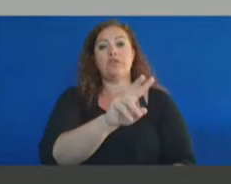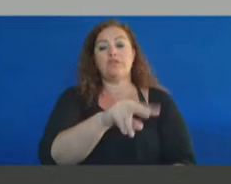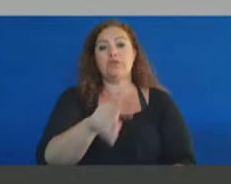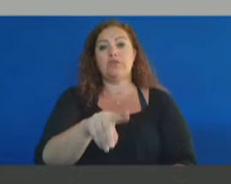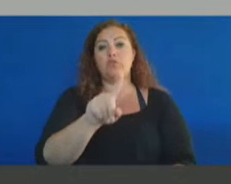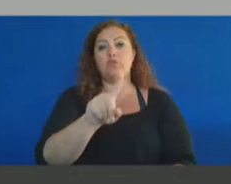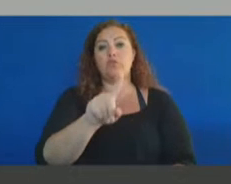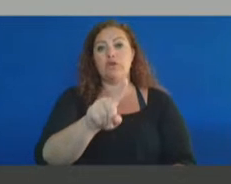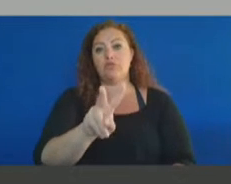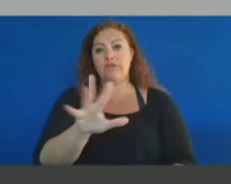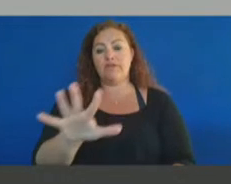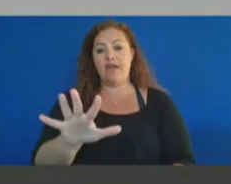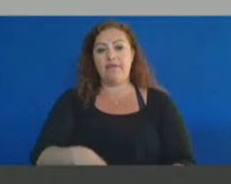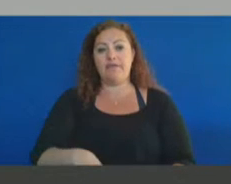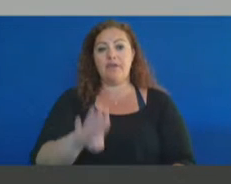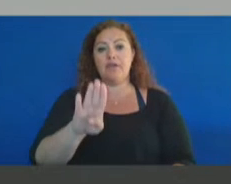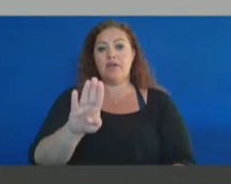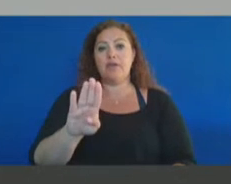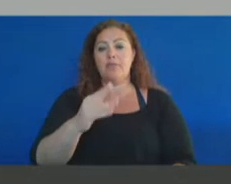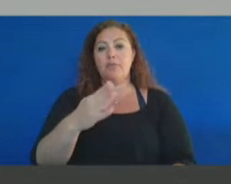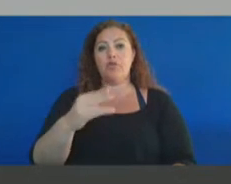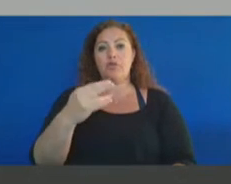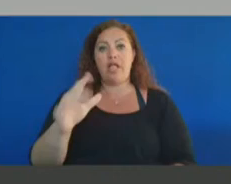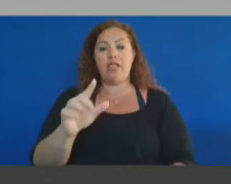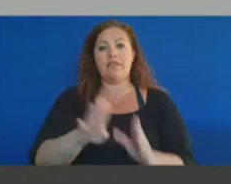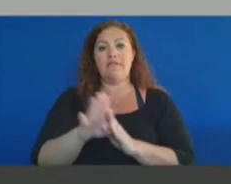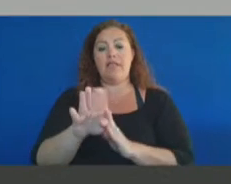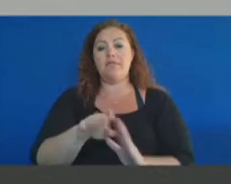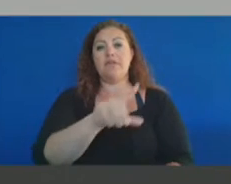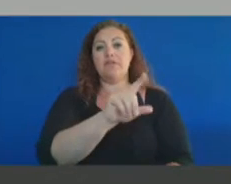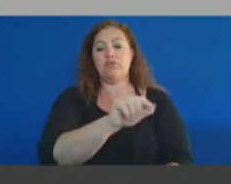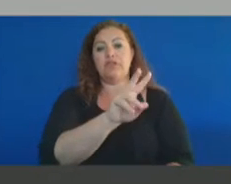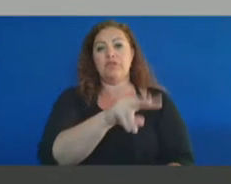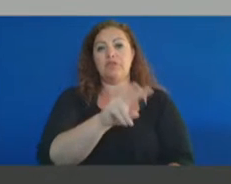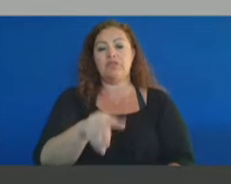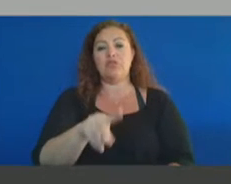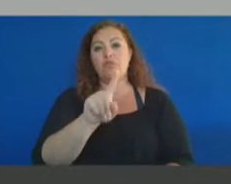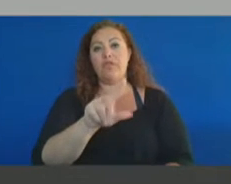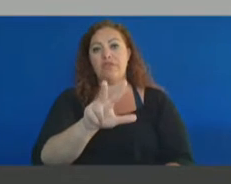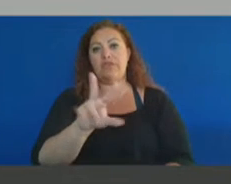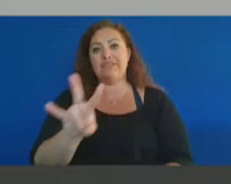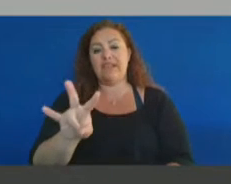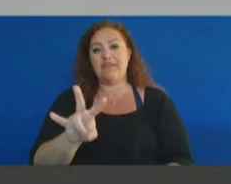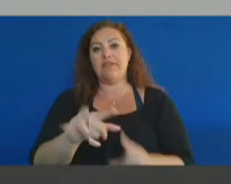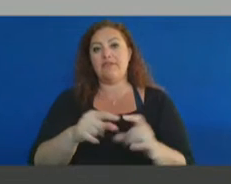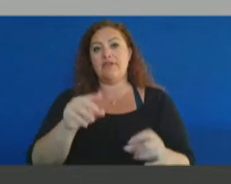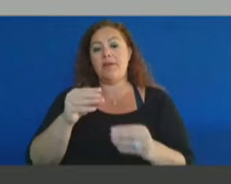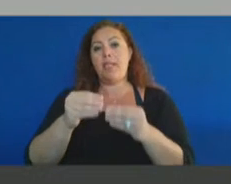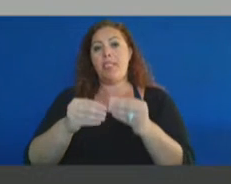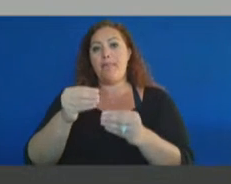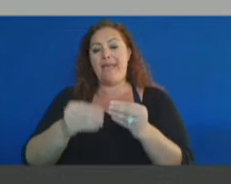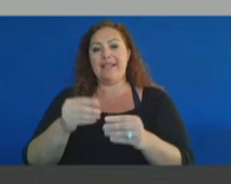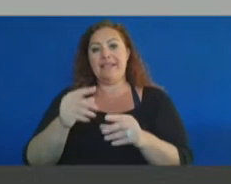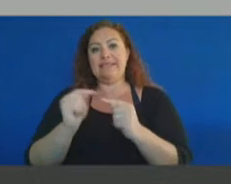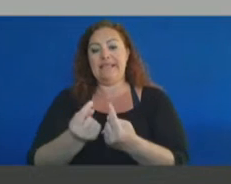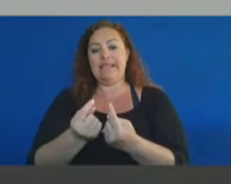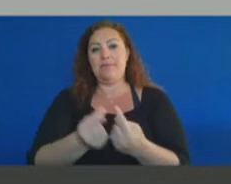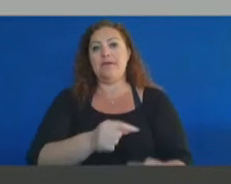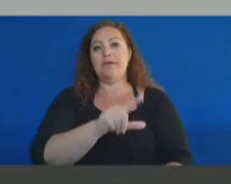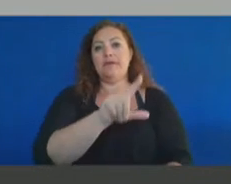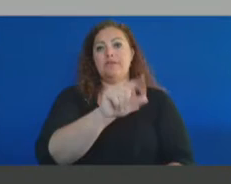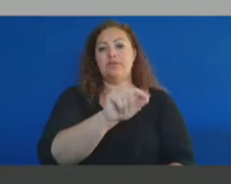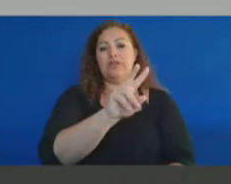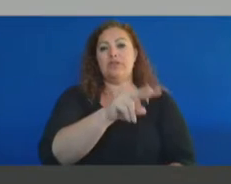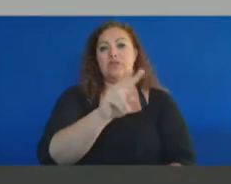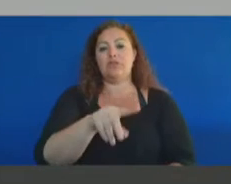by Blue Hill development petition 2022 137 by the maintenance team petition 2022